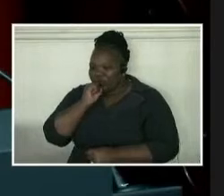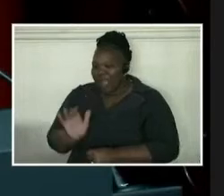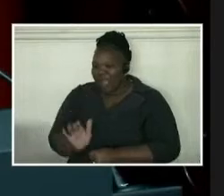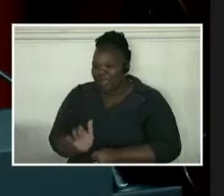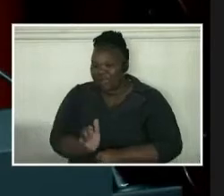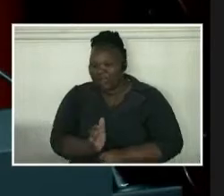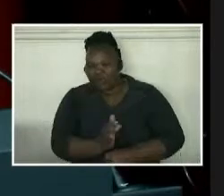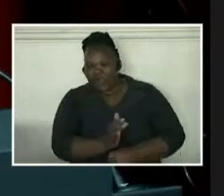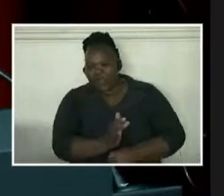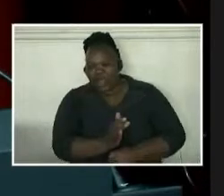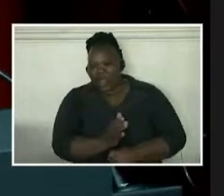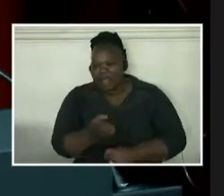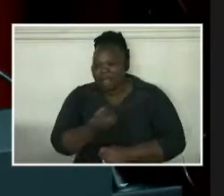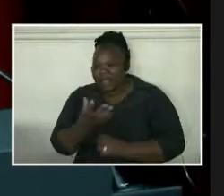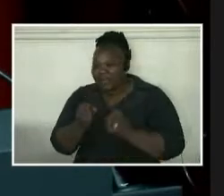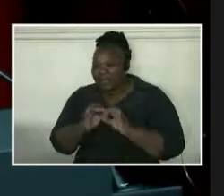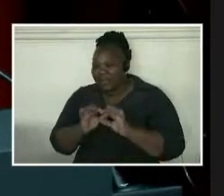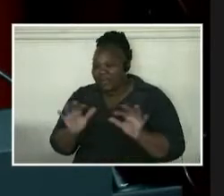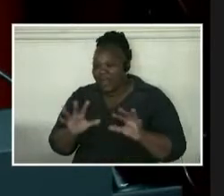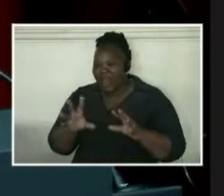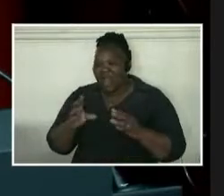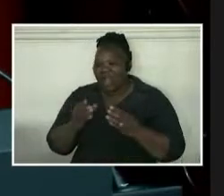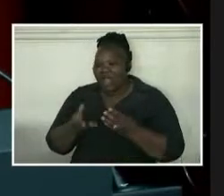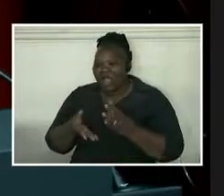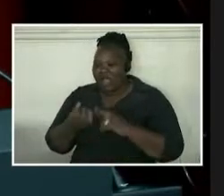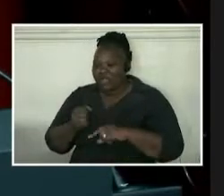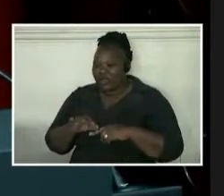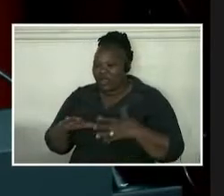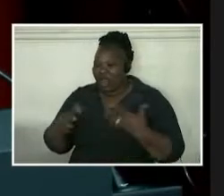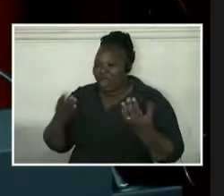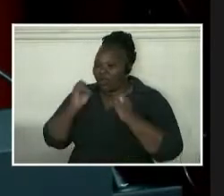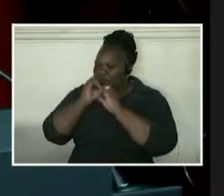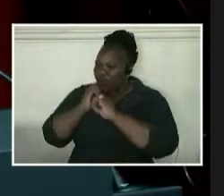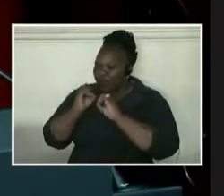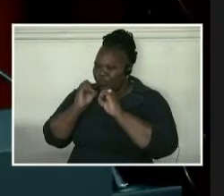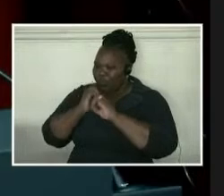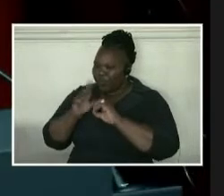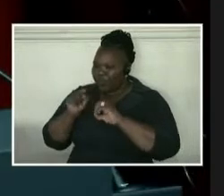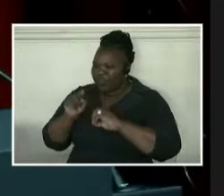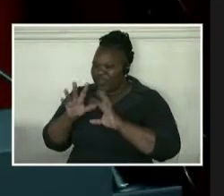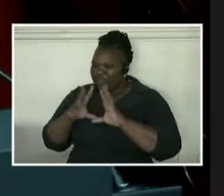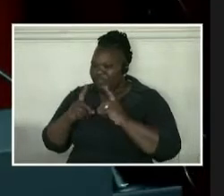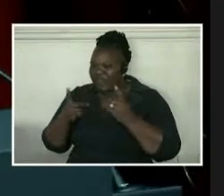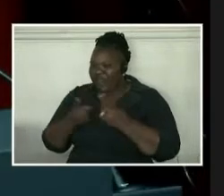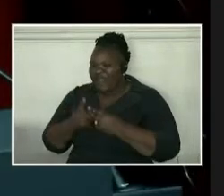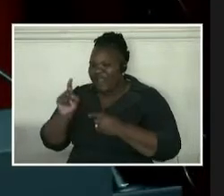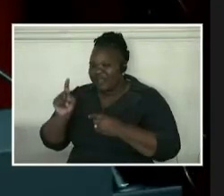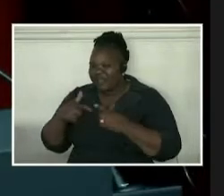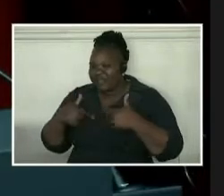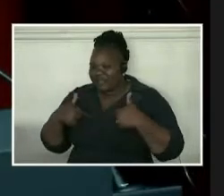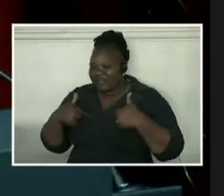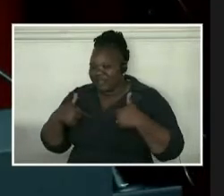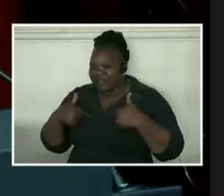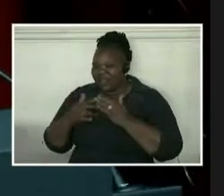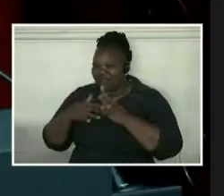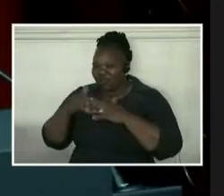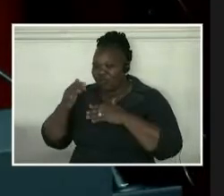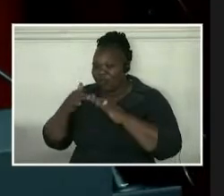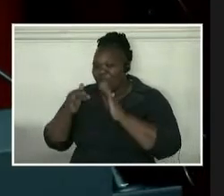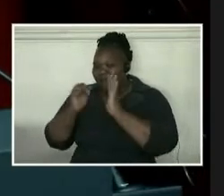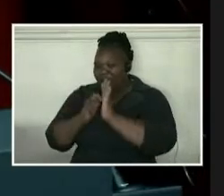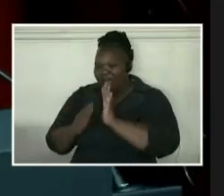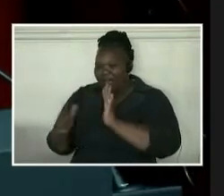majority of artists in the province received nothing from this department sadly these funds could have built a few libraries that are much